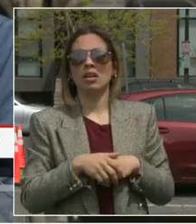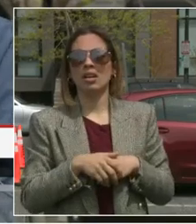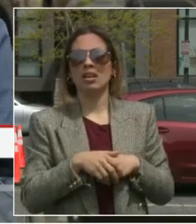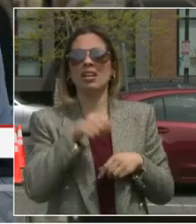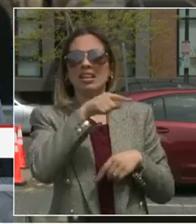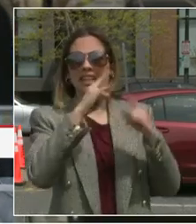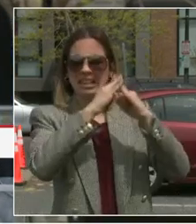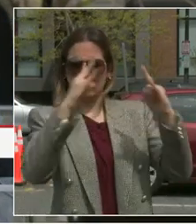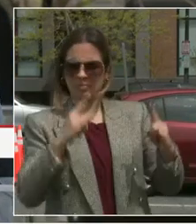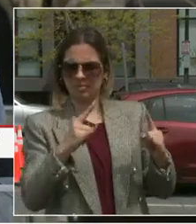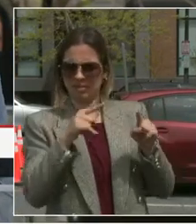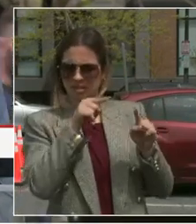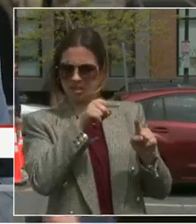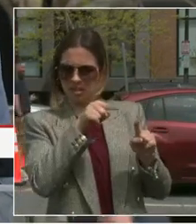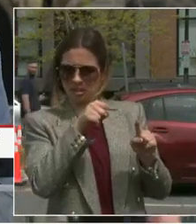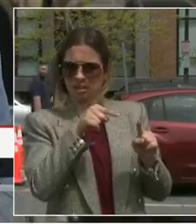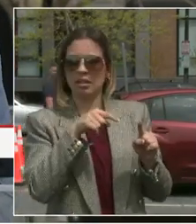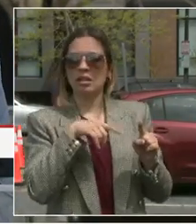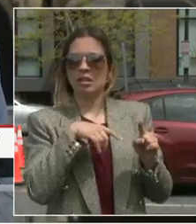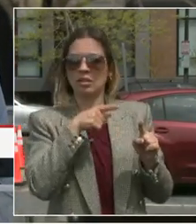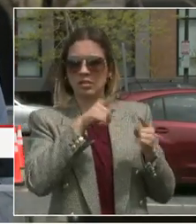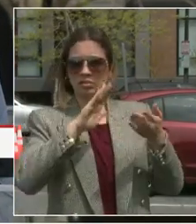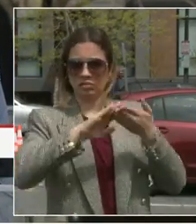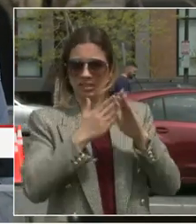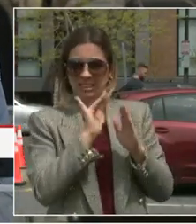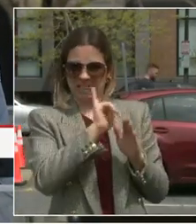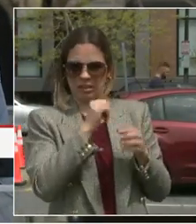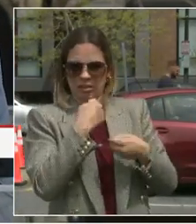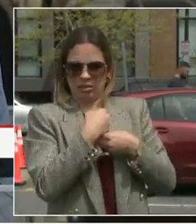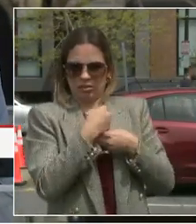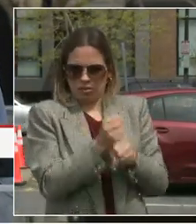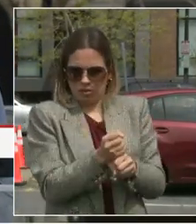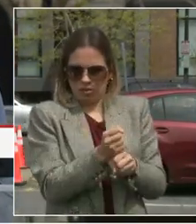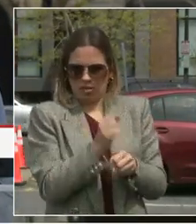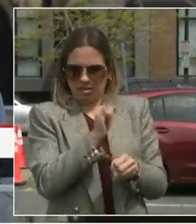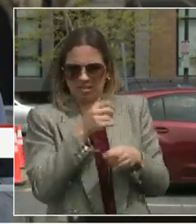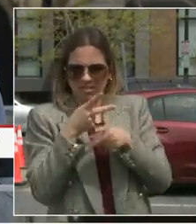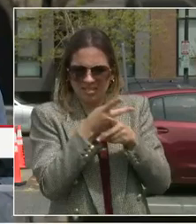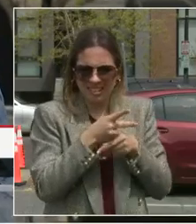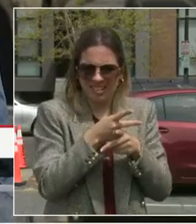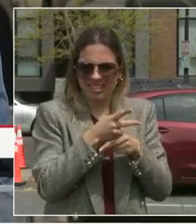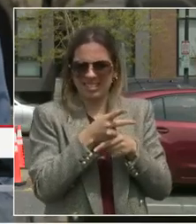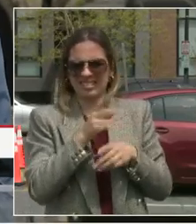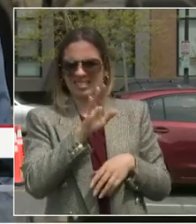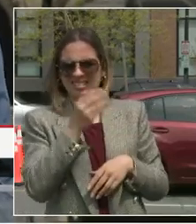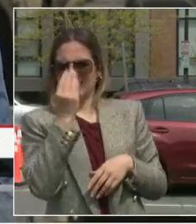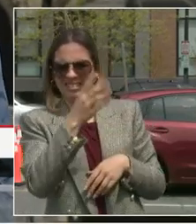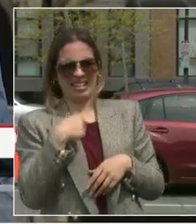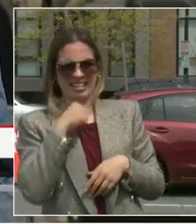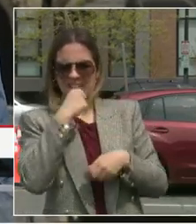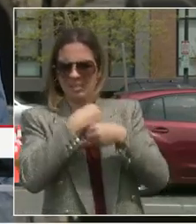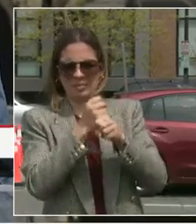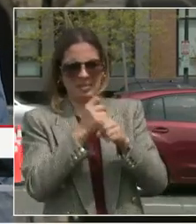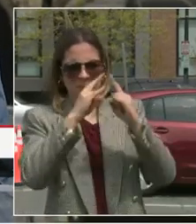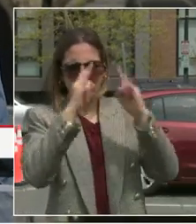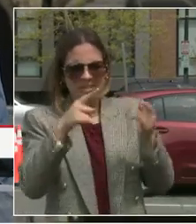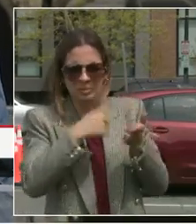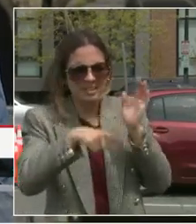created, but no one's monitoring. No one's making sure the residents are keeping safe. We haven't created any homeless encampments, so I don't know what you mean by